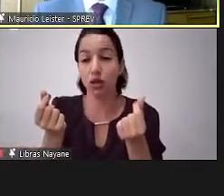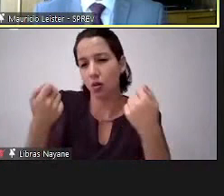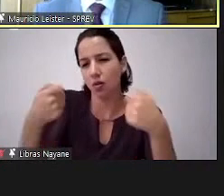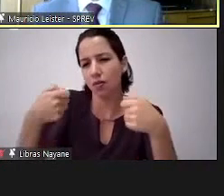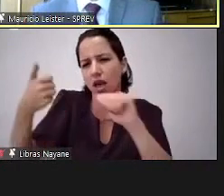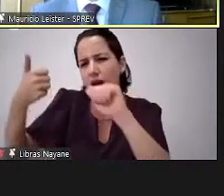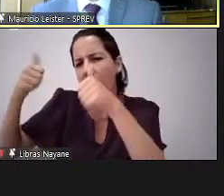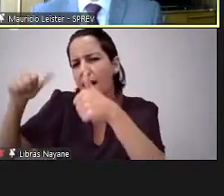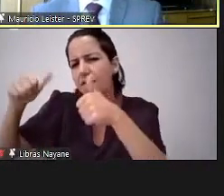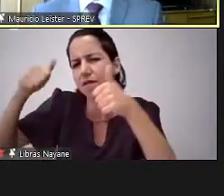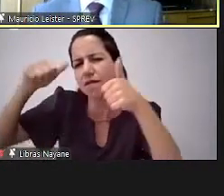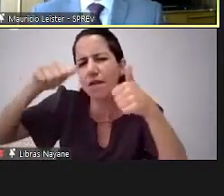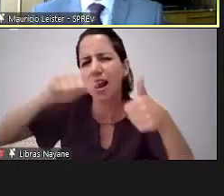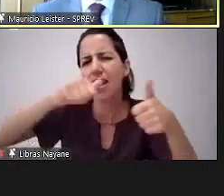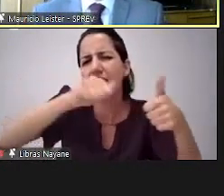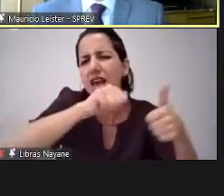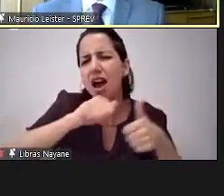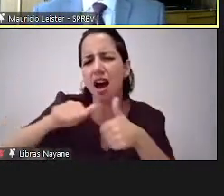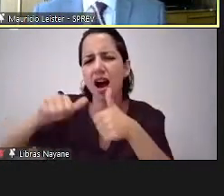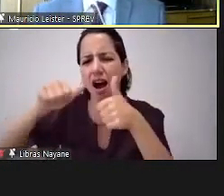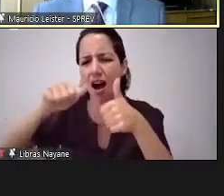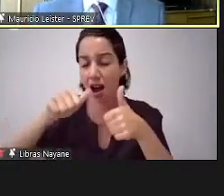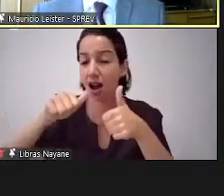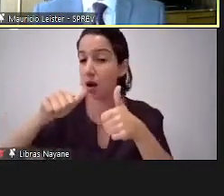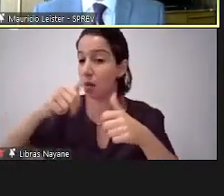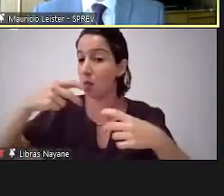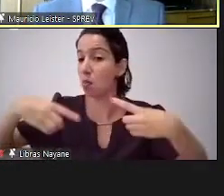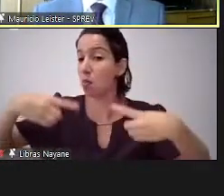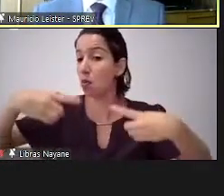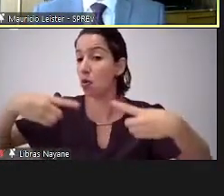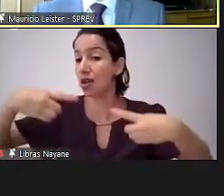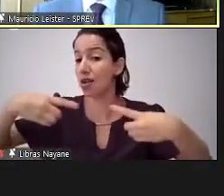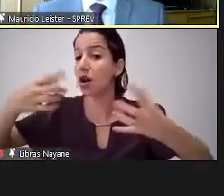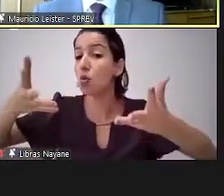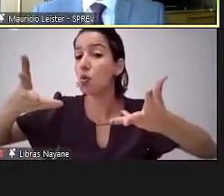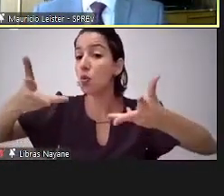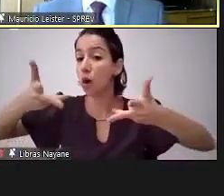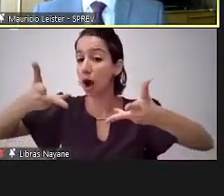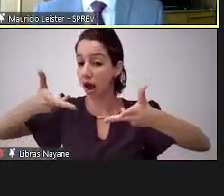we need to evaluate if the quality of this public policy is